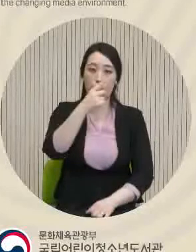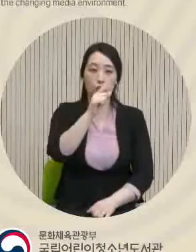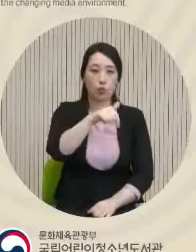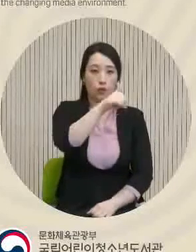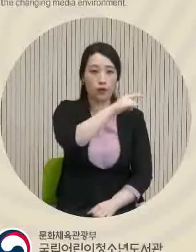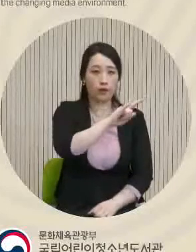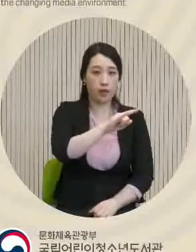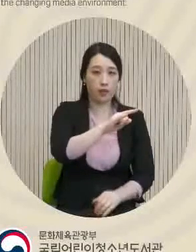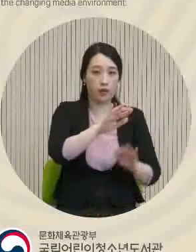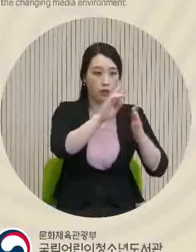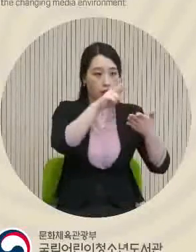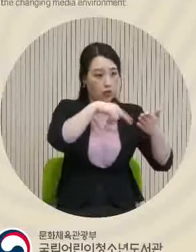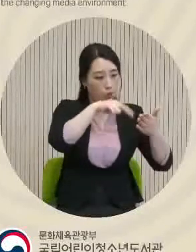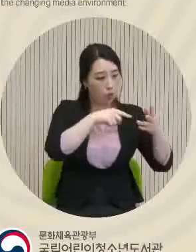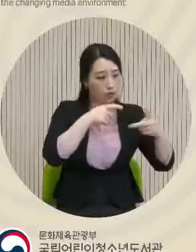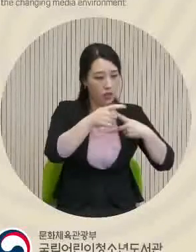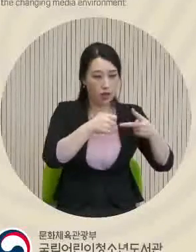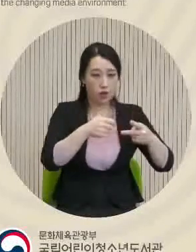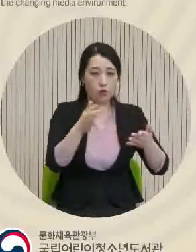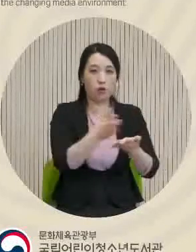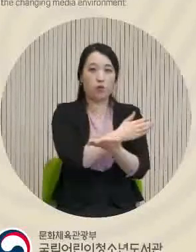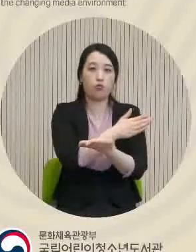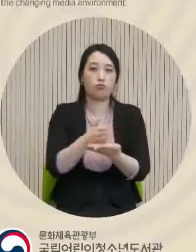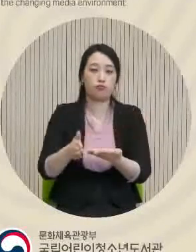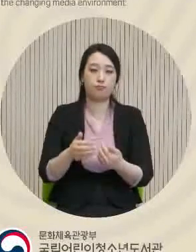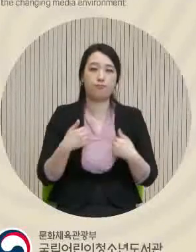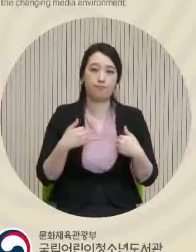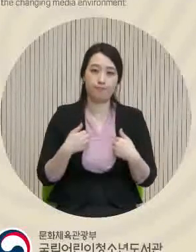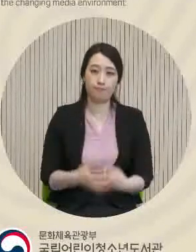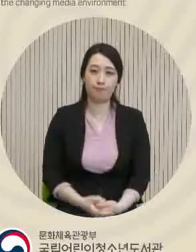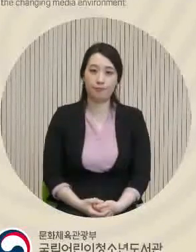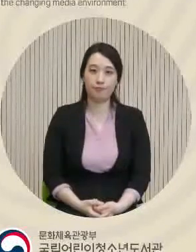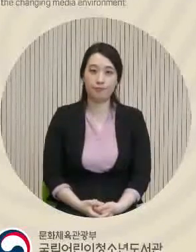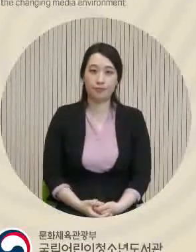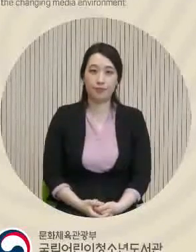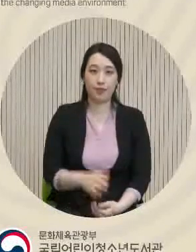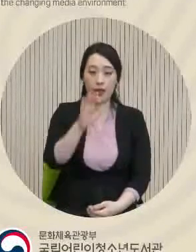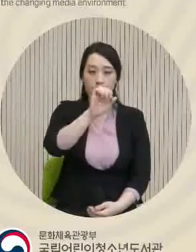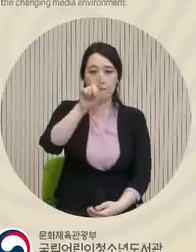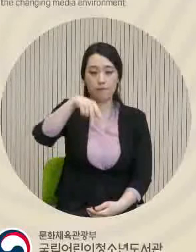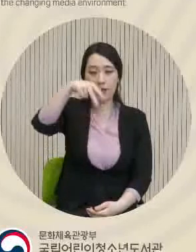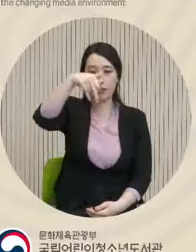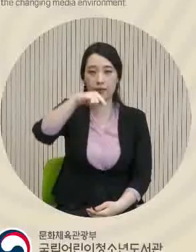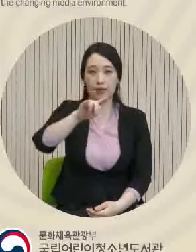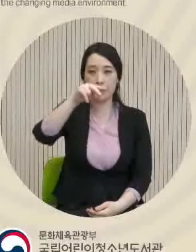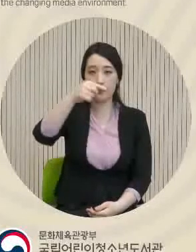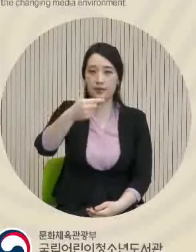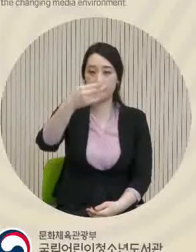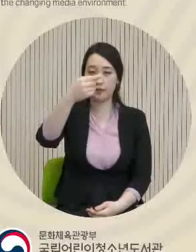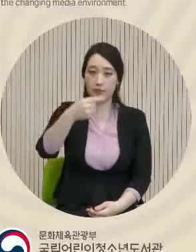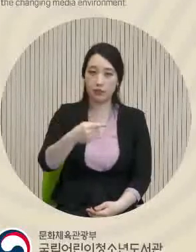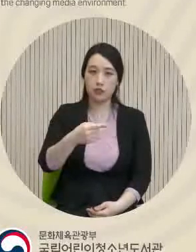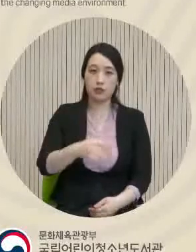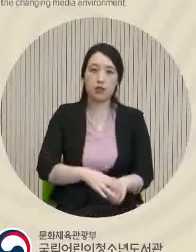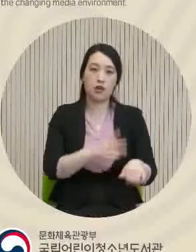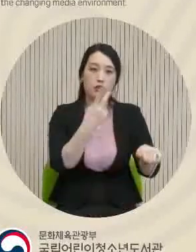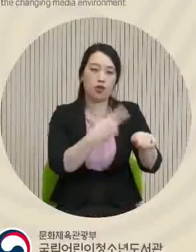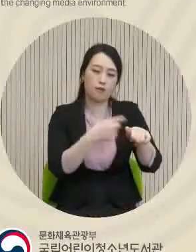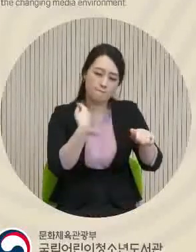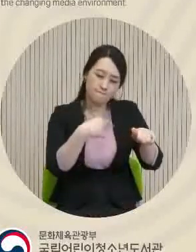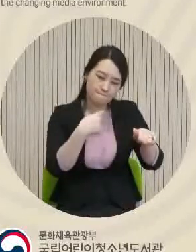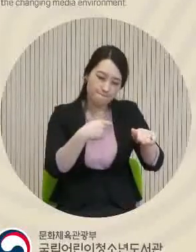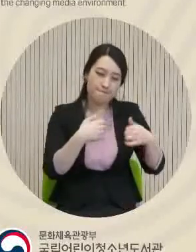make a distinction between reading and the joy in reading. Podcast requires